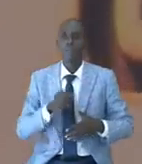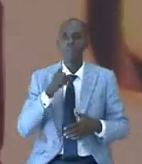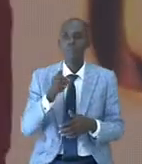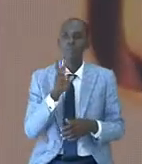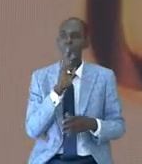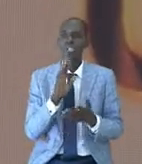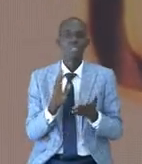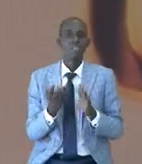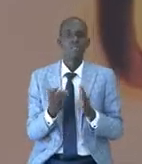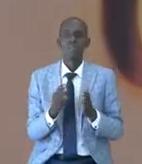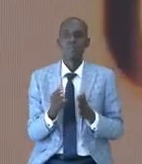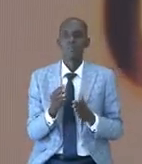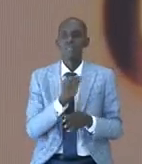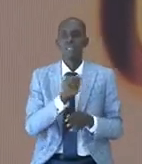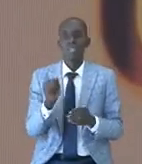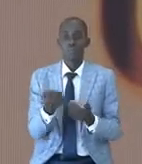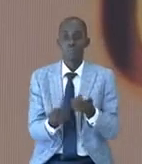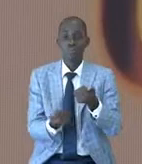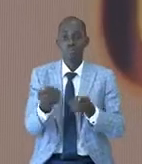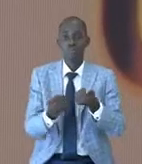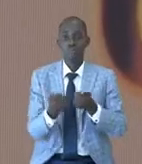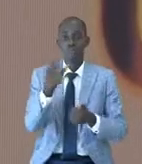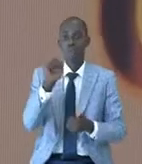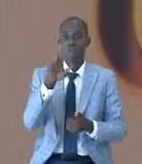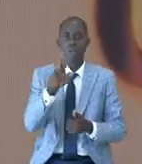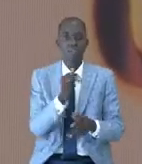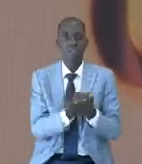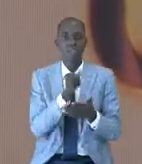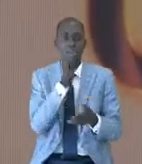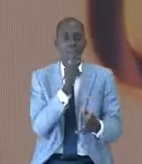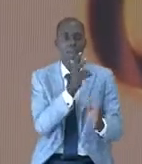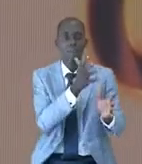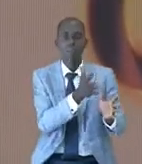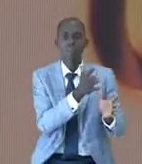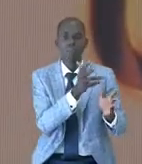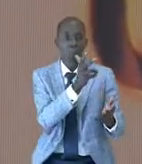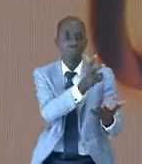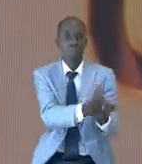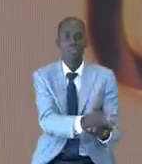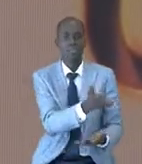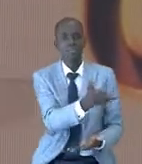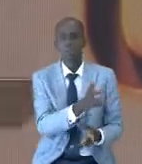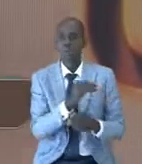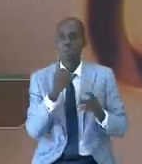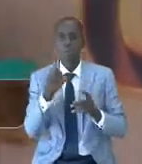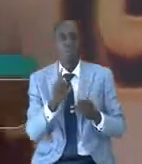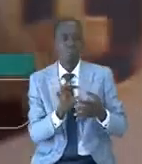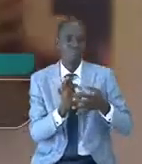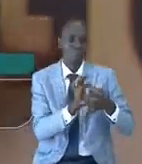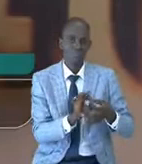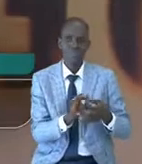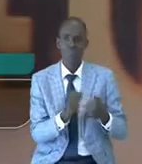you are like a car they just parked there. Nobody even touches you. And nobody relates with you. Number six,